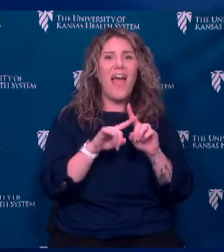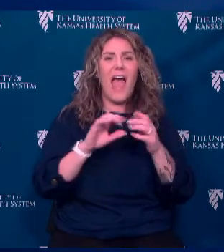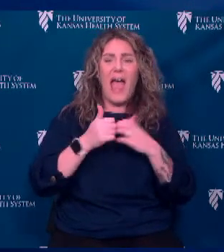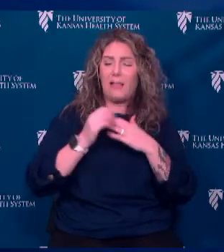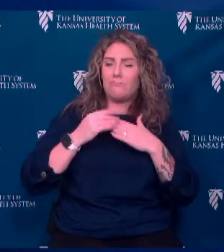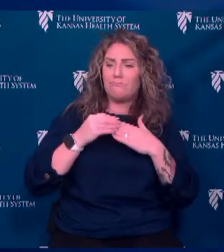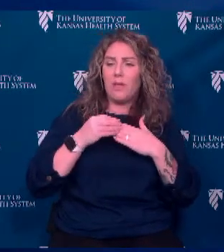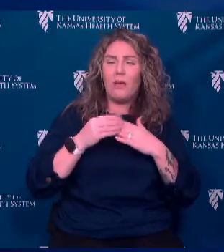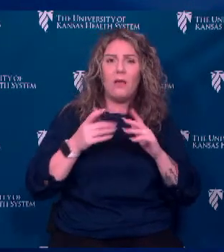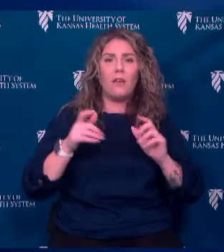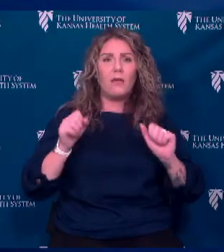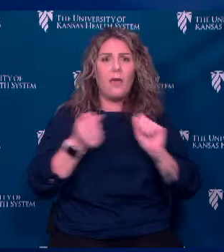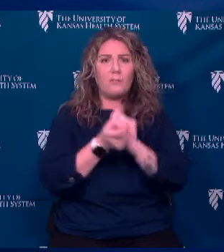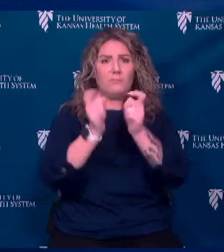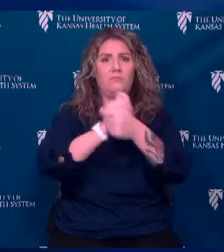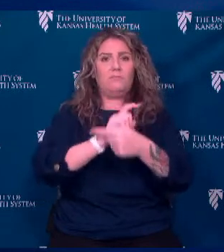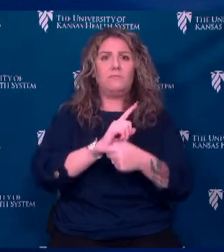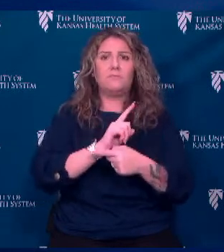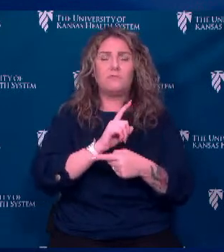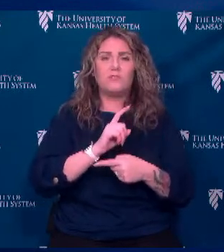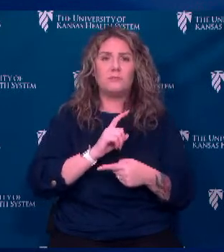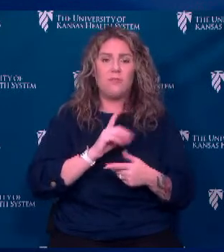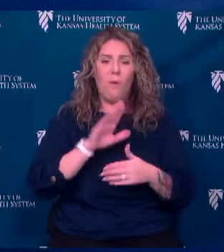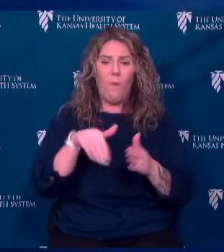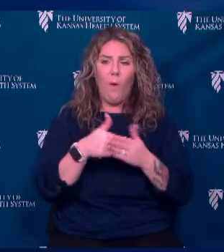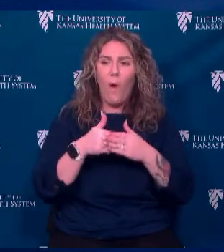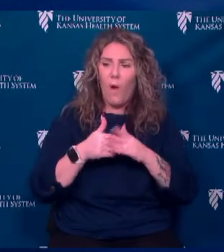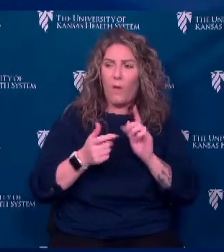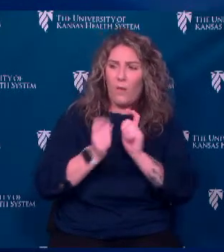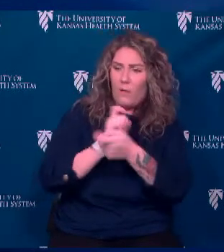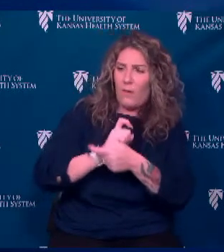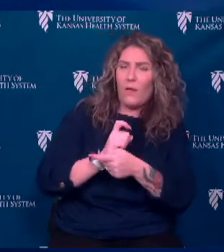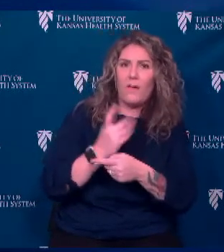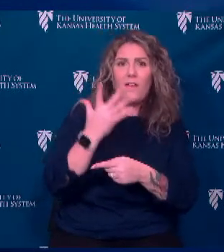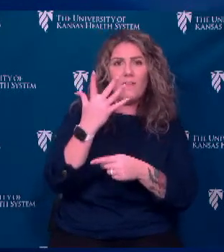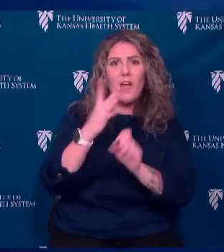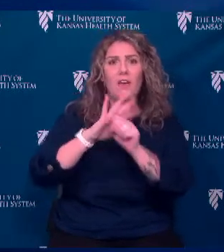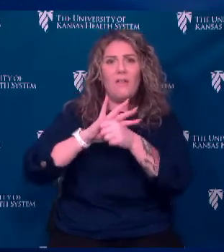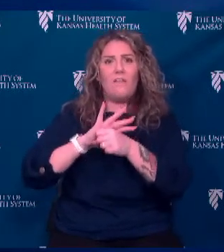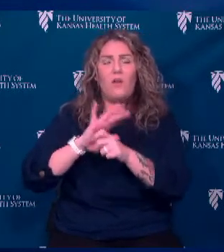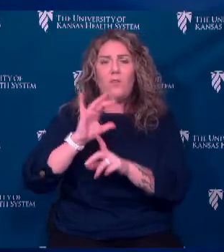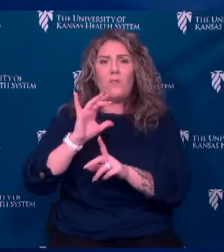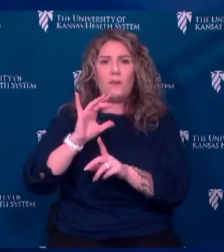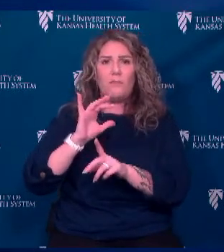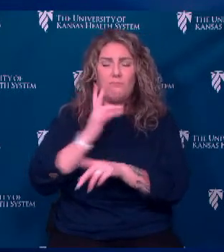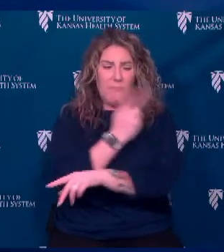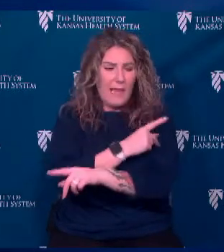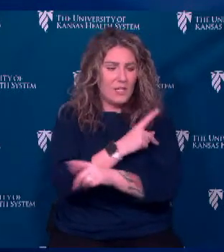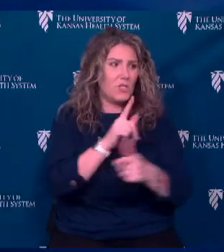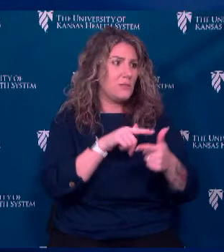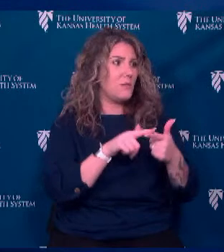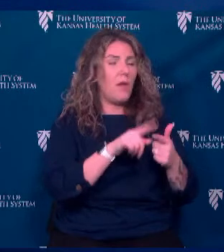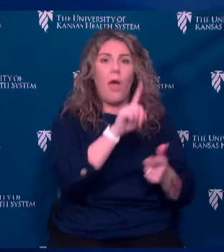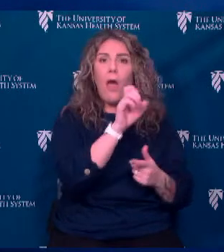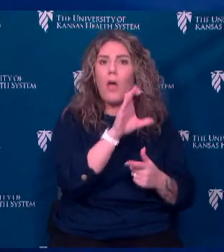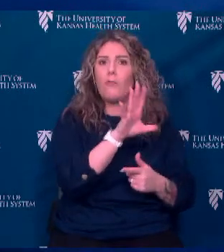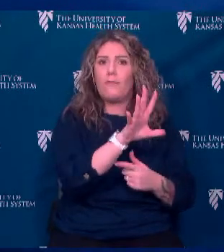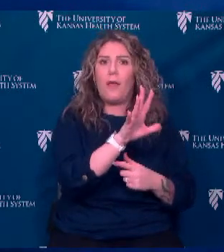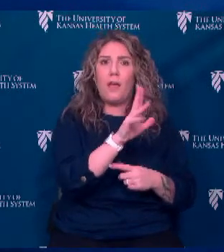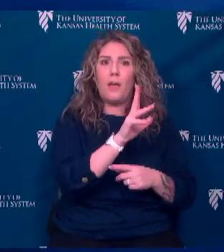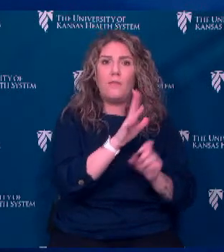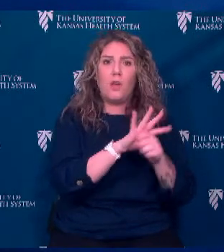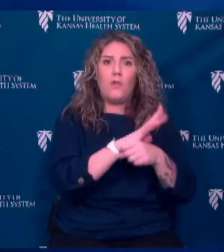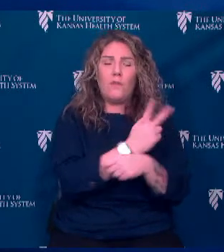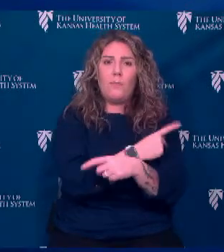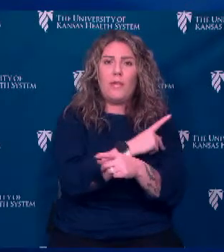to these shifts. Because when you have 5 COVID patients and weeks later you can have 105 COVID patients, that's such a difference. And what we